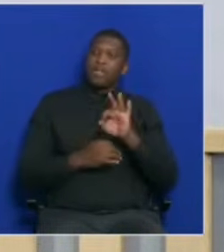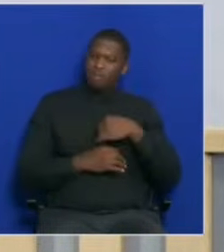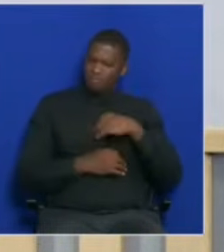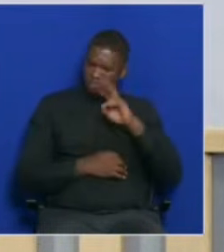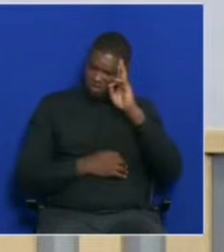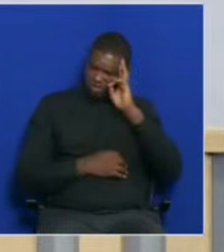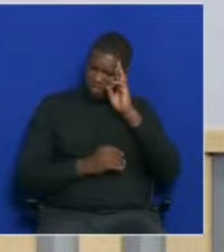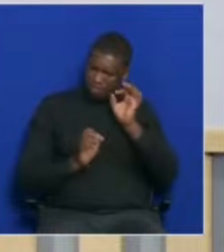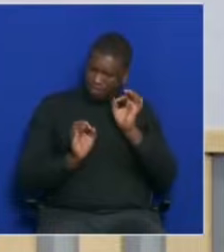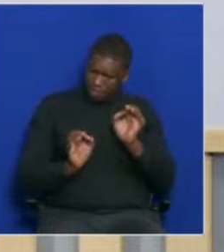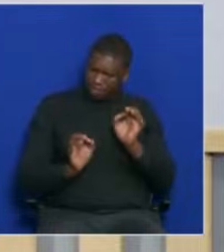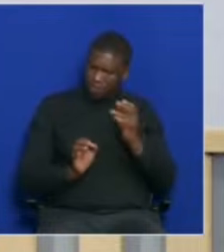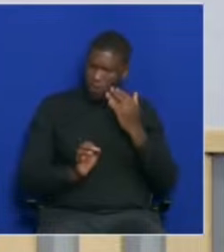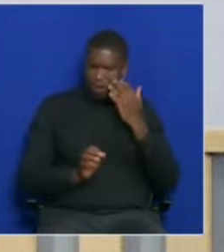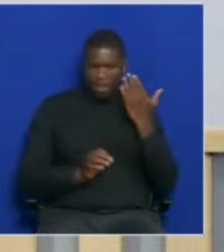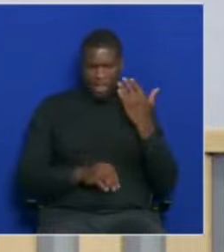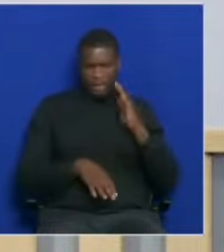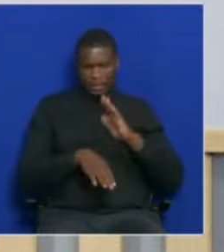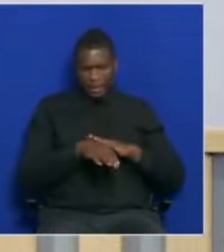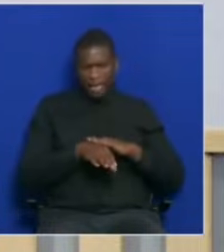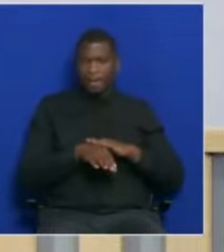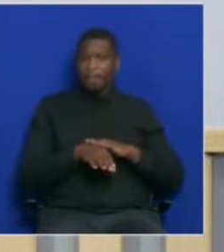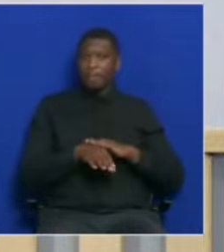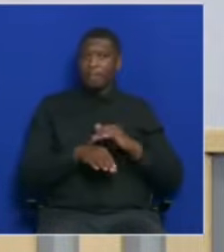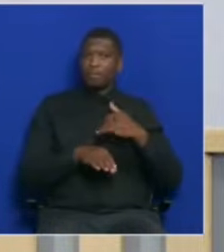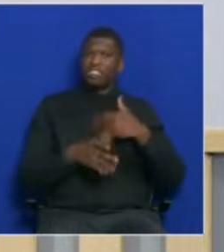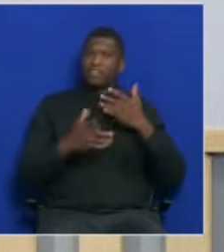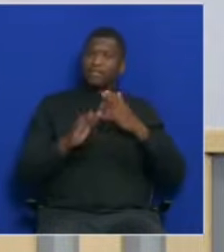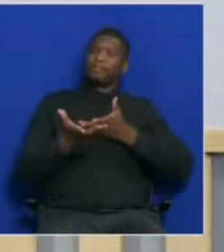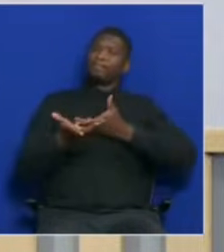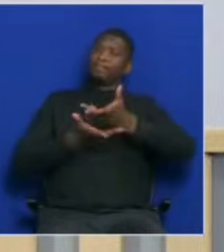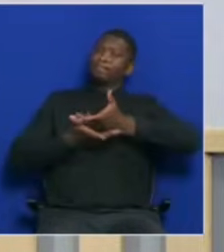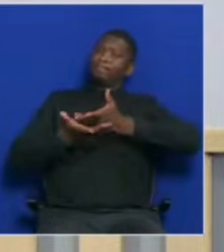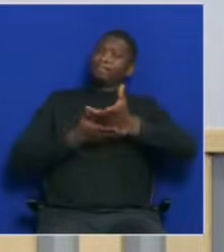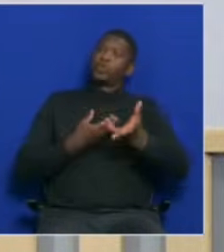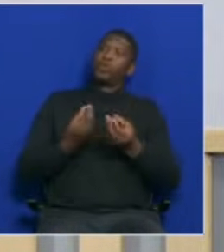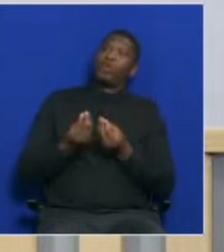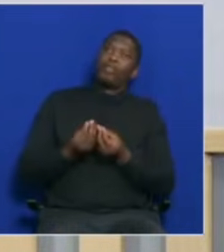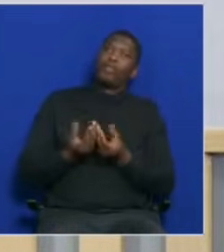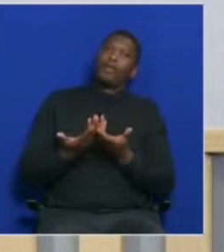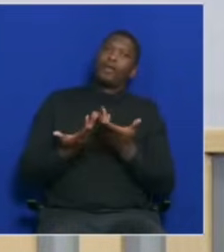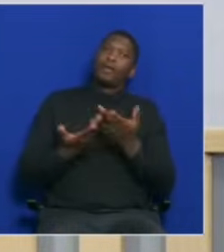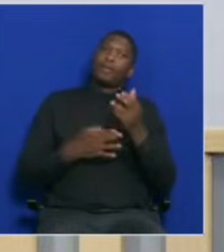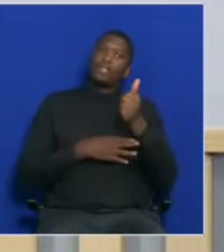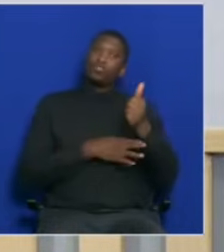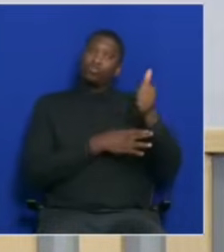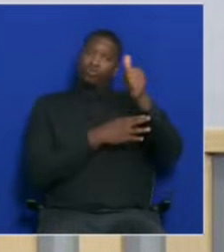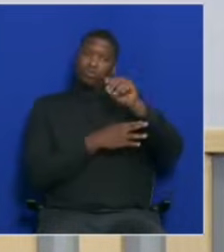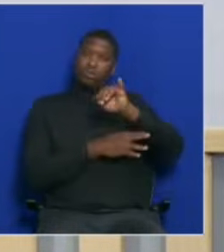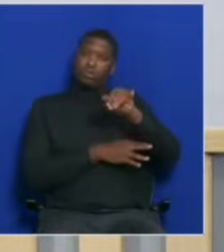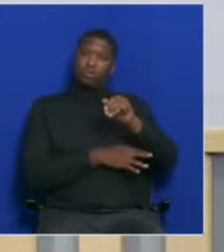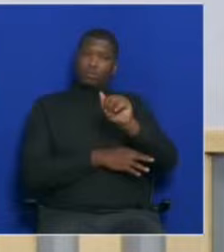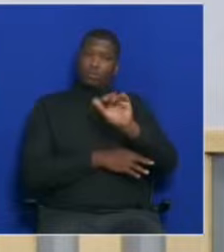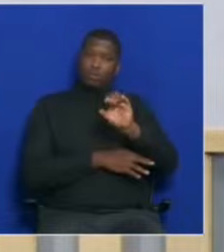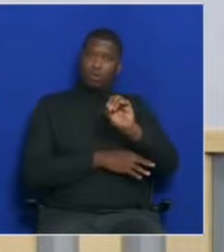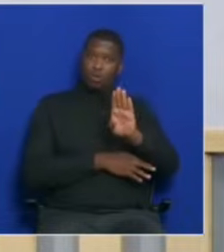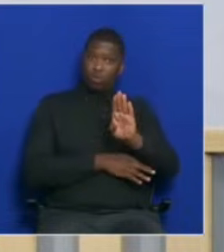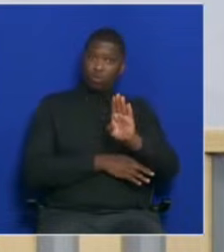at the time when I spoke with General Jacobs, because that date was on a